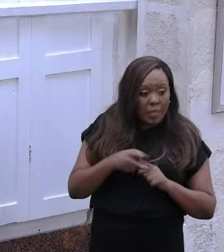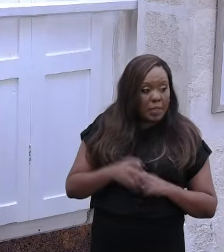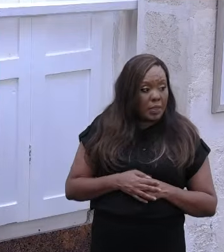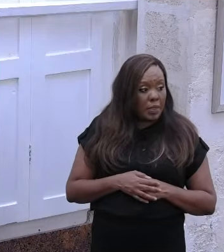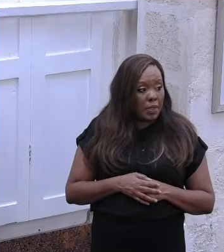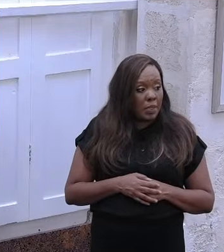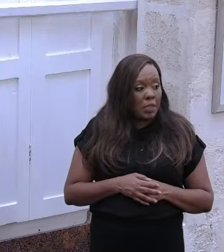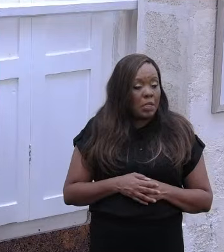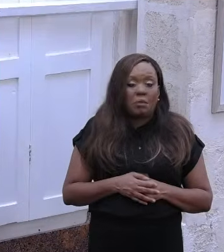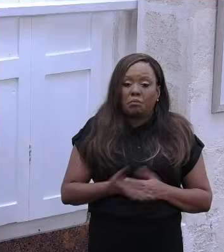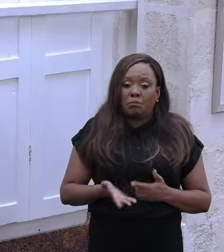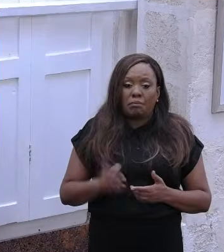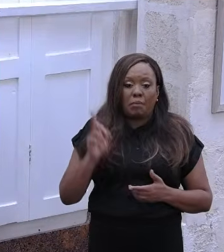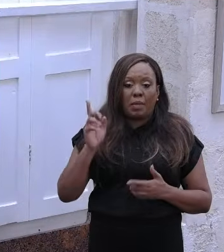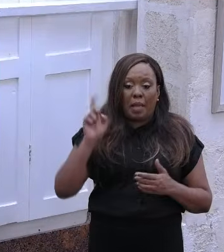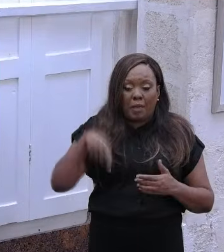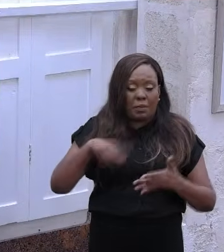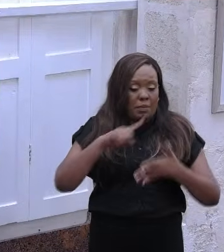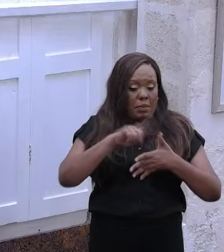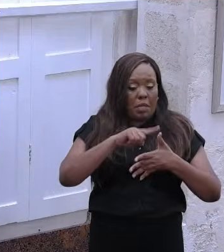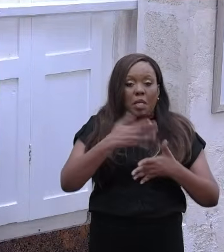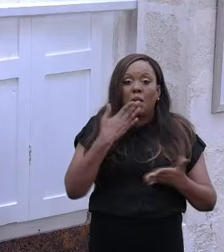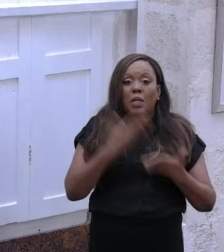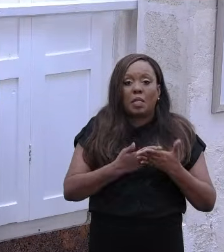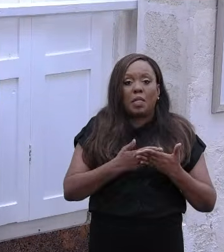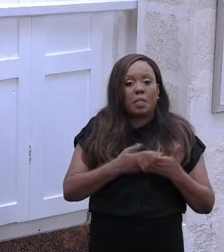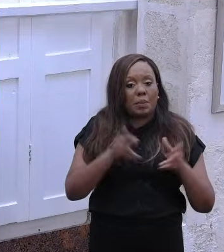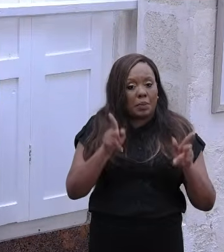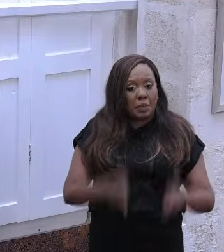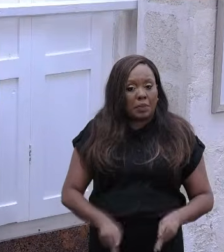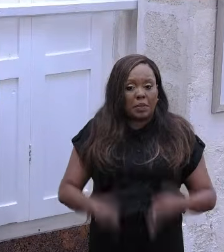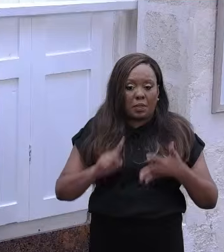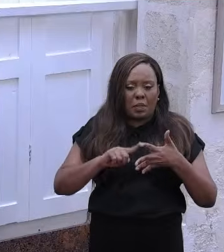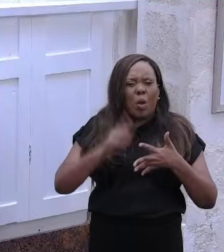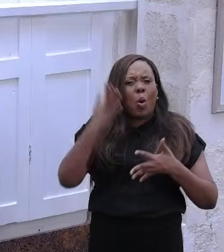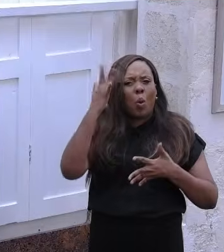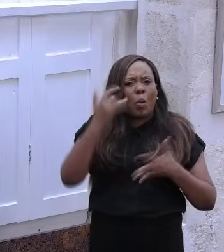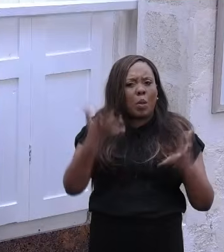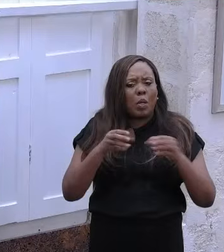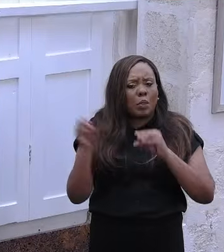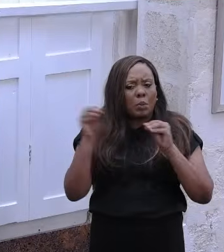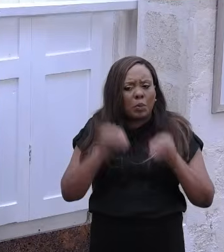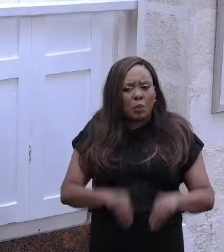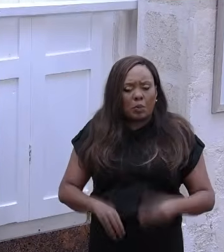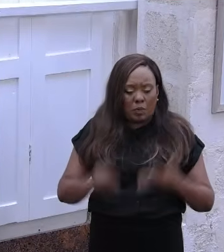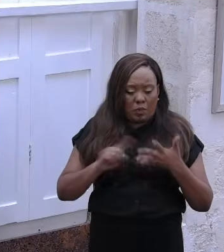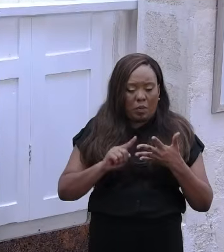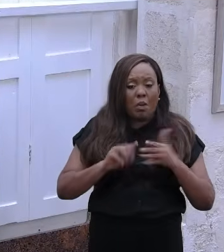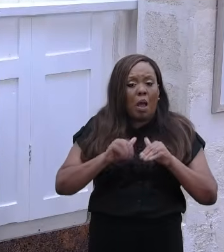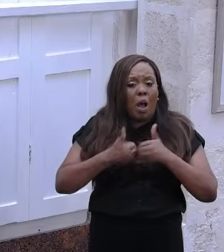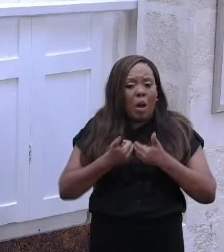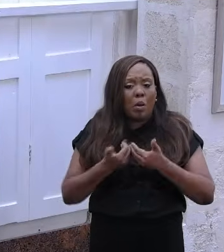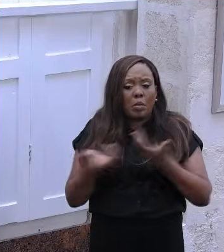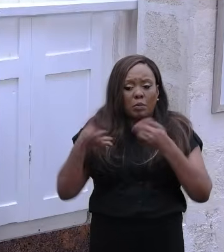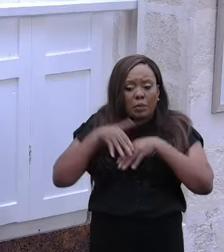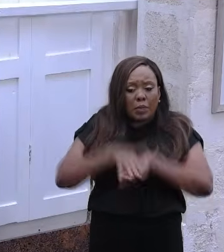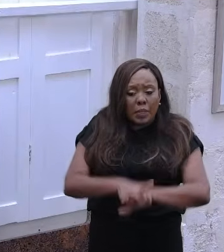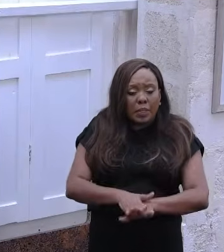as good character, intent to reside, integration into the society,